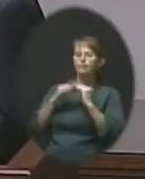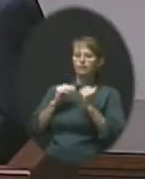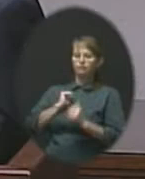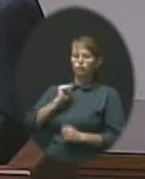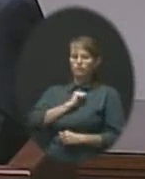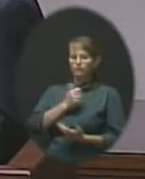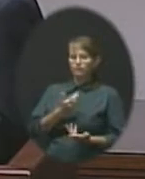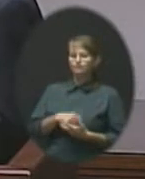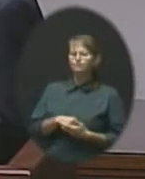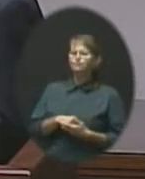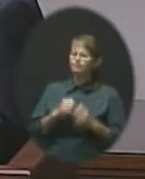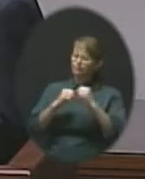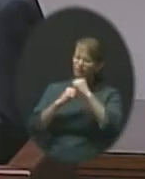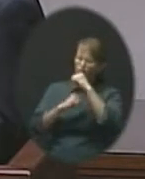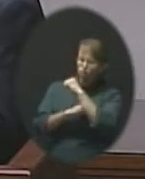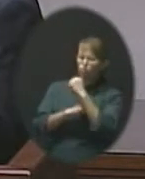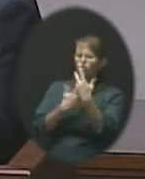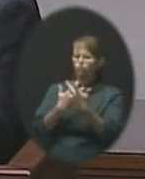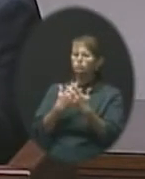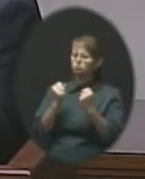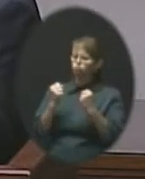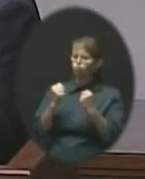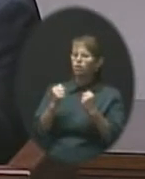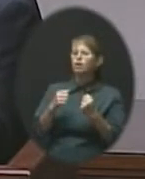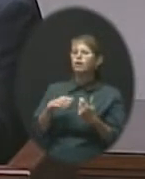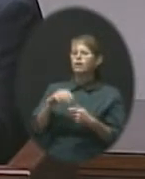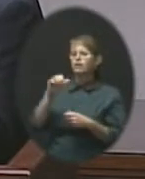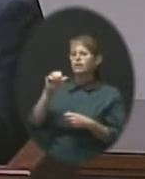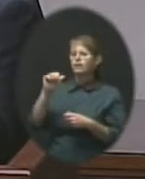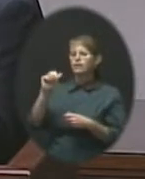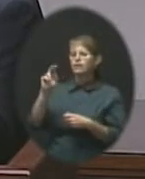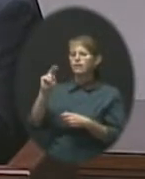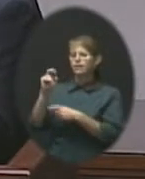the ancillary things could be started immediately. Re-roof it.